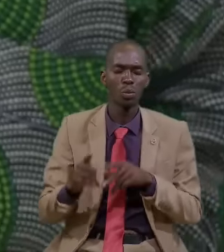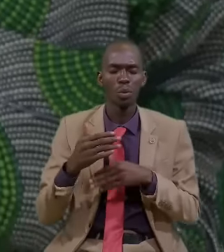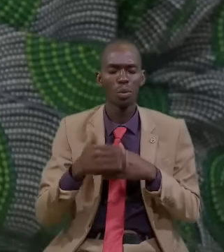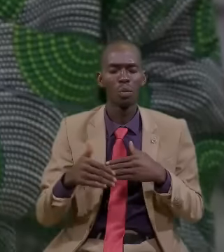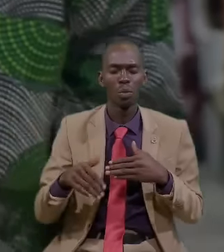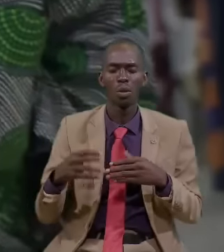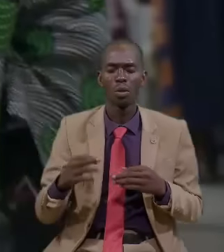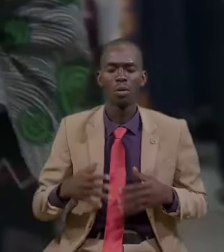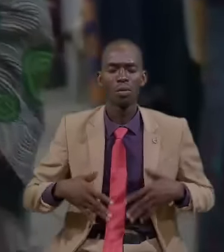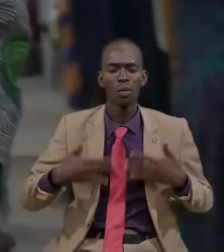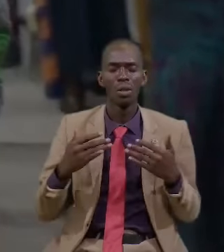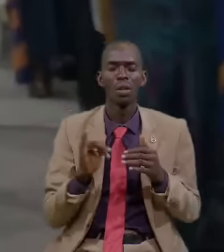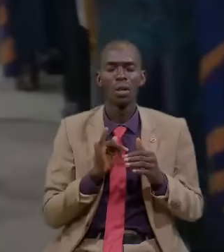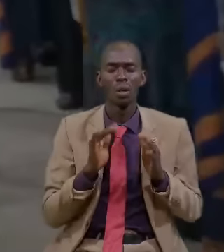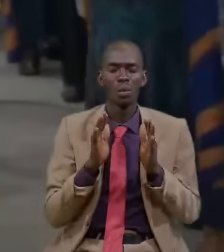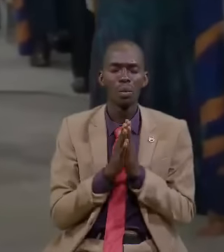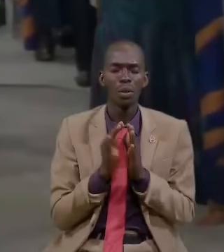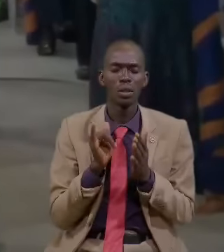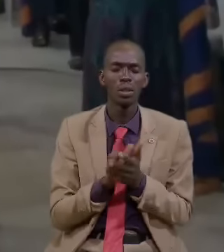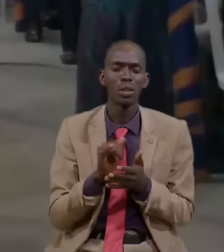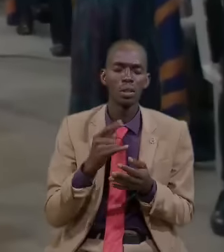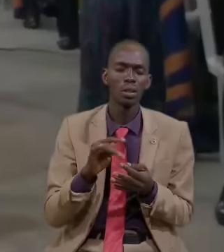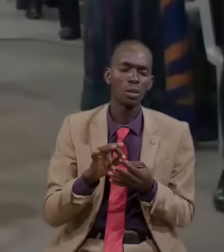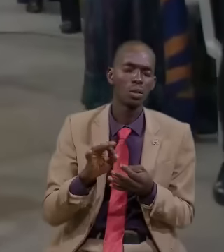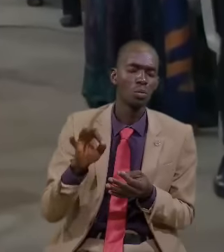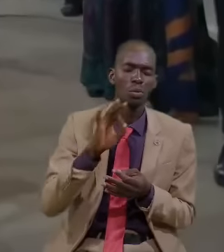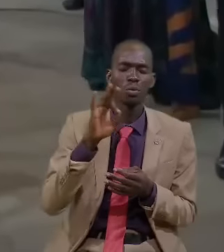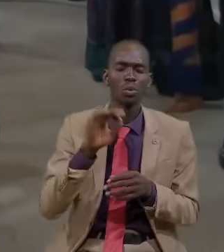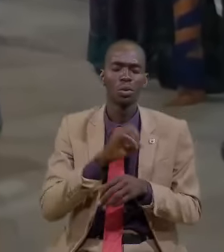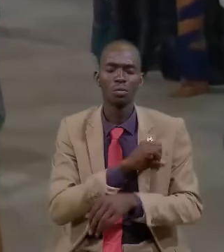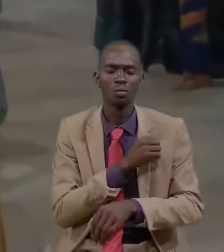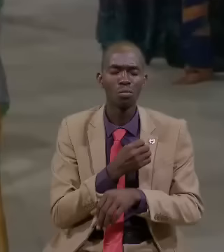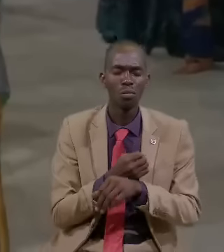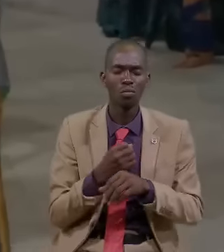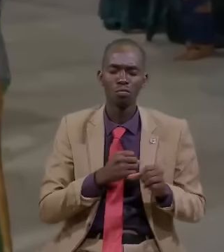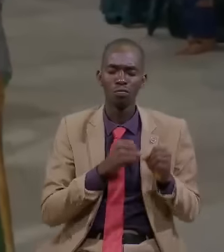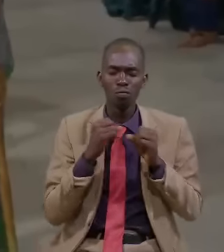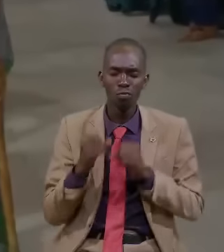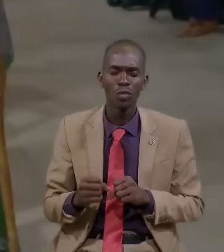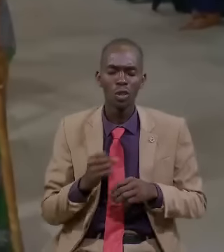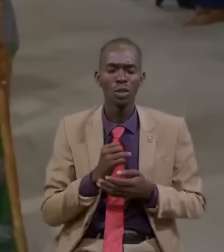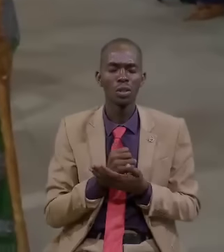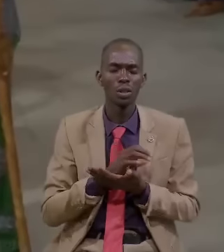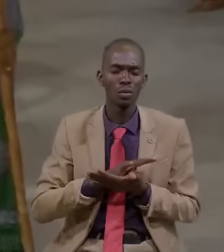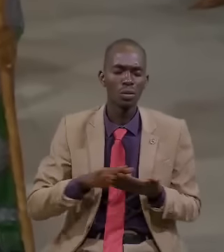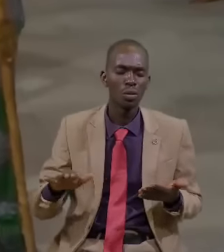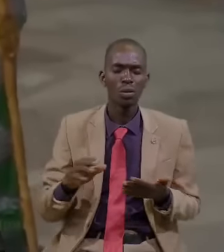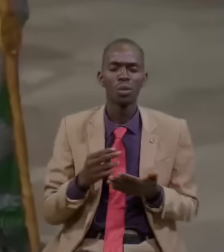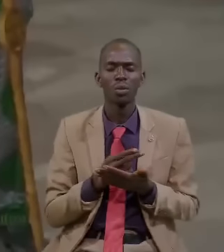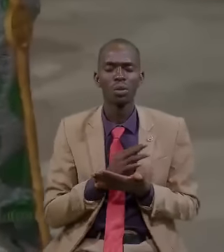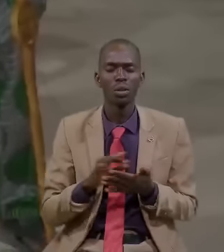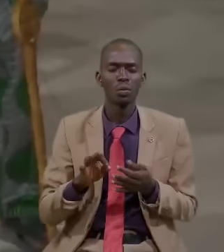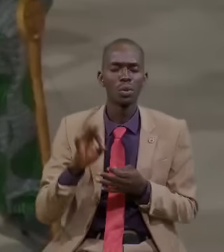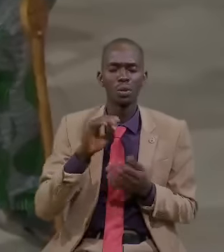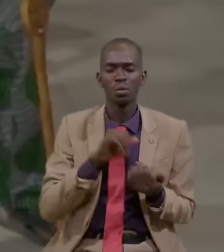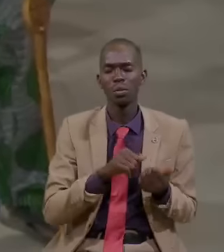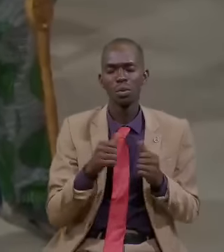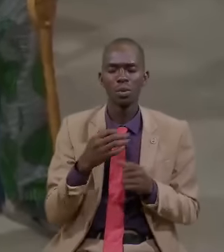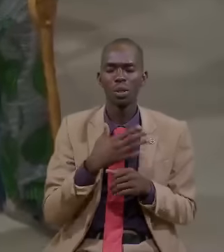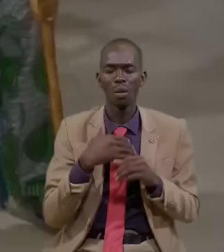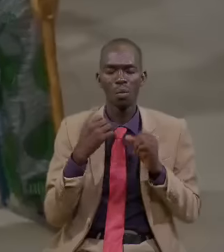that spiritual strength, salvation, sanctification, Holy Ghost baptism and power will be